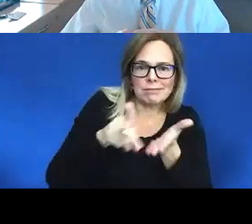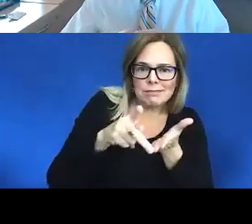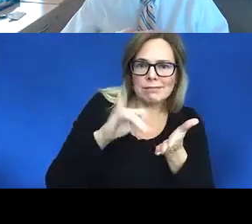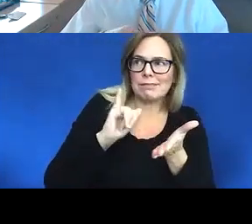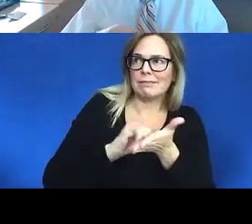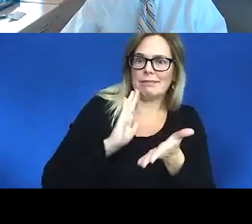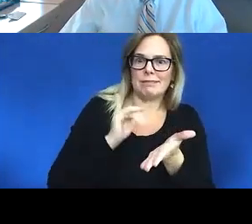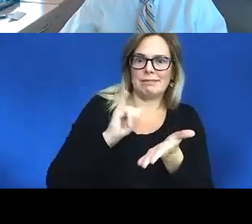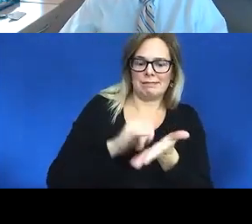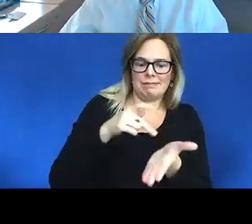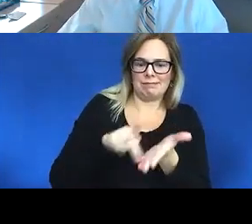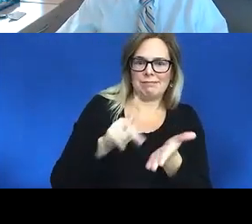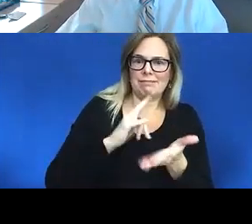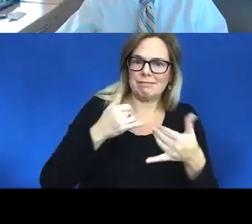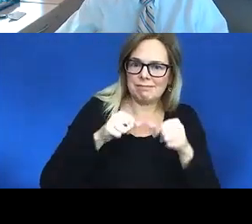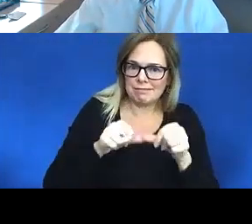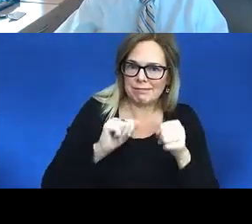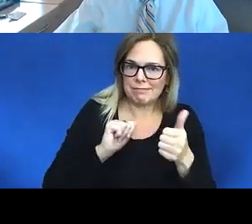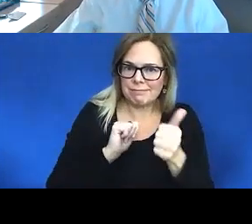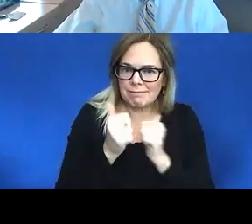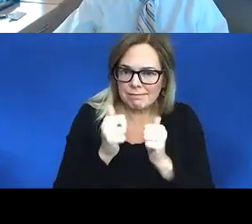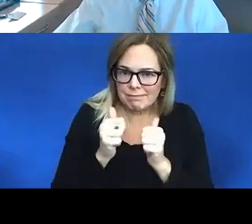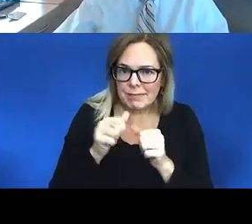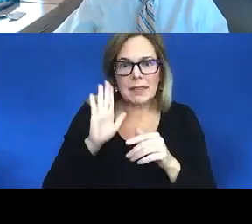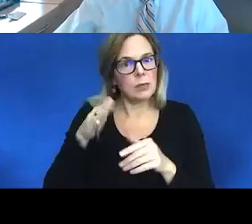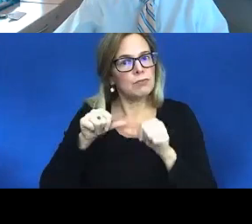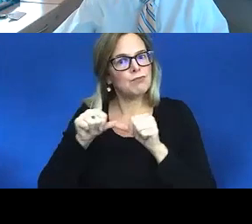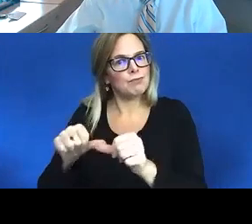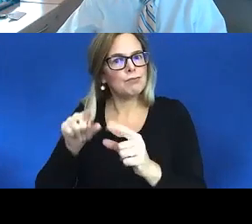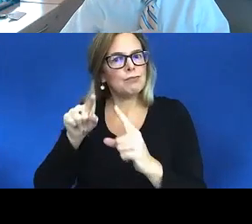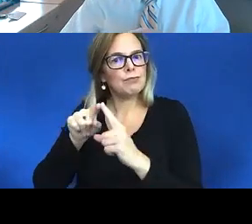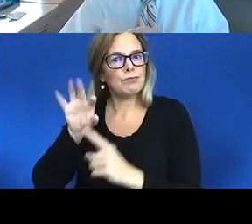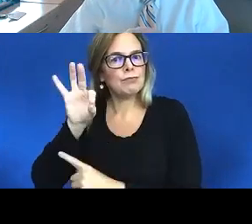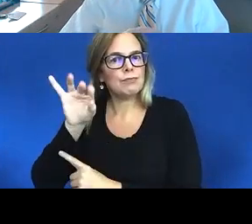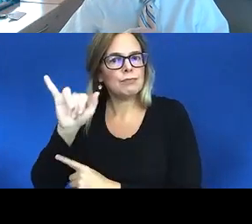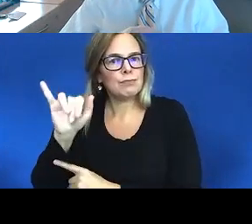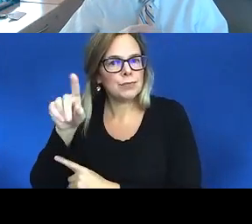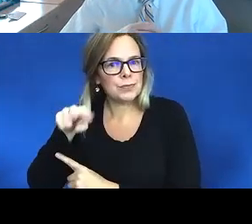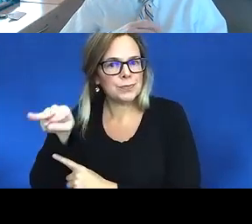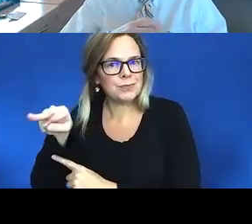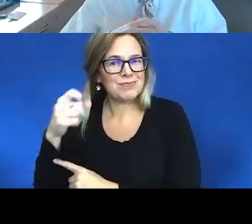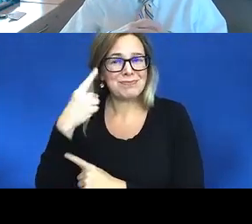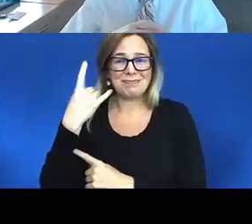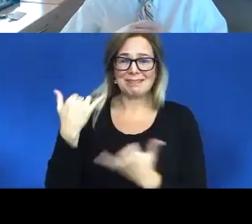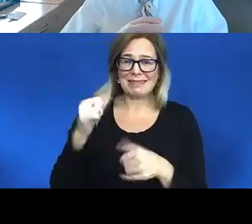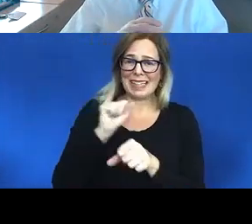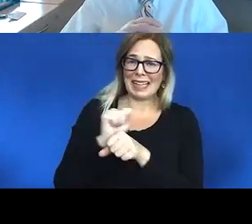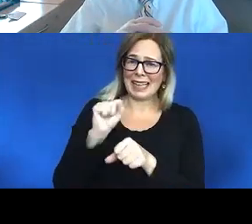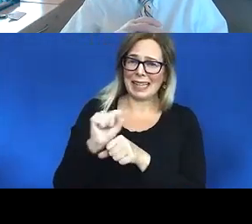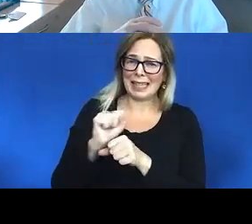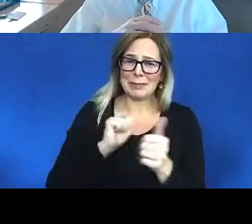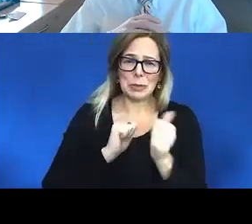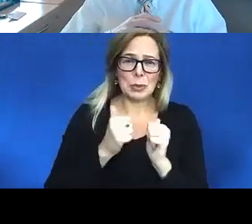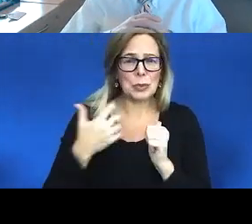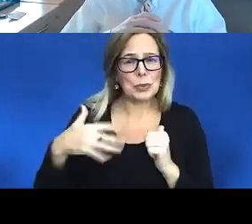we'll continue that through FY22. We recognize that the labor market is increasingly competitive in all industries, and we